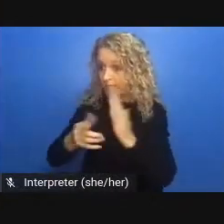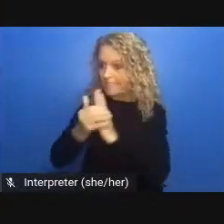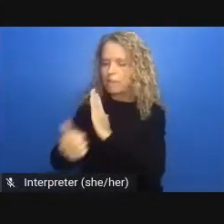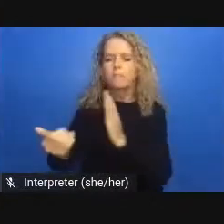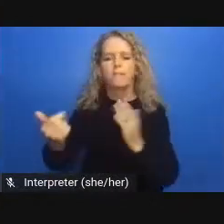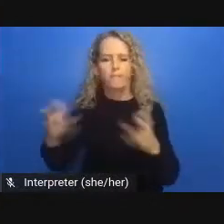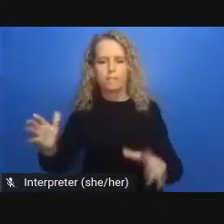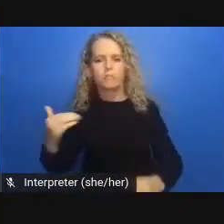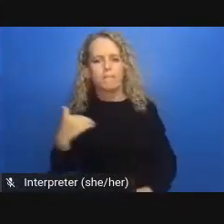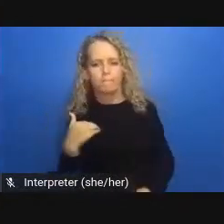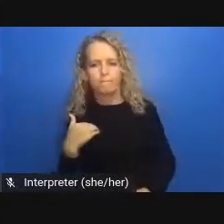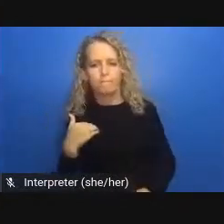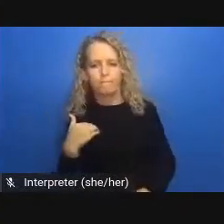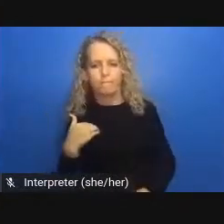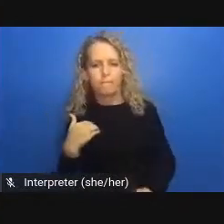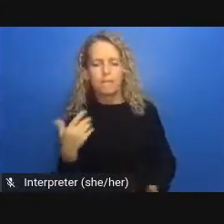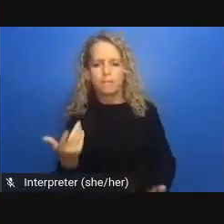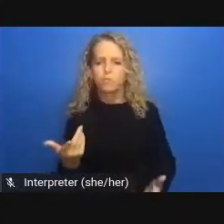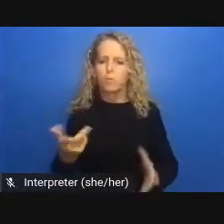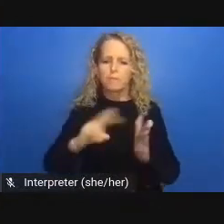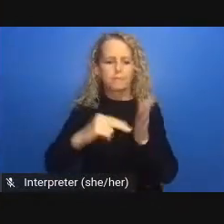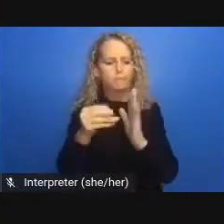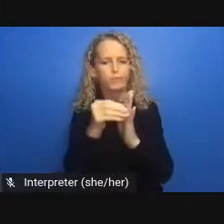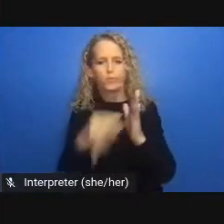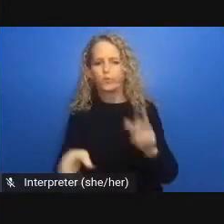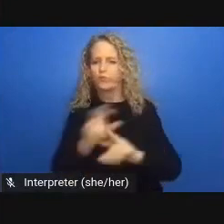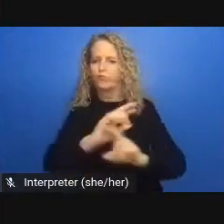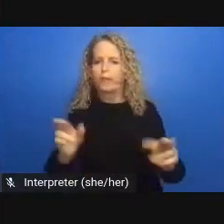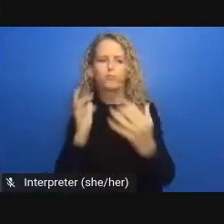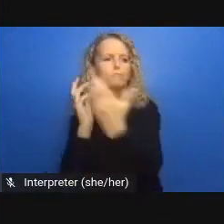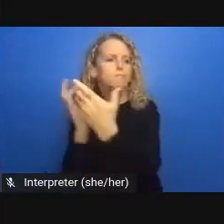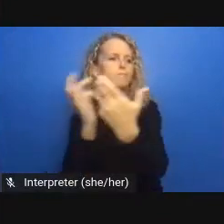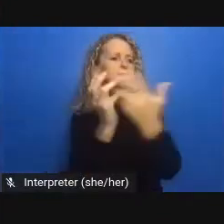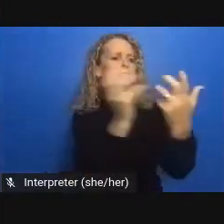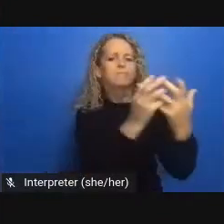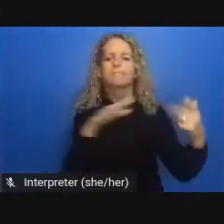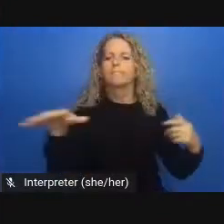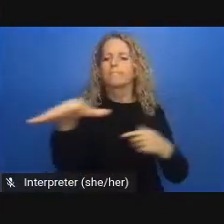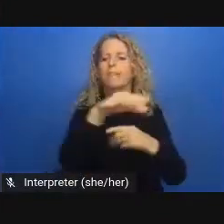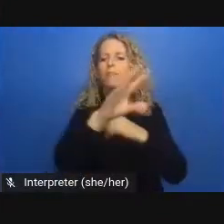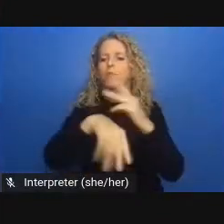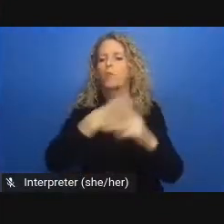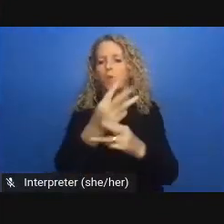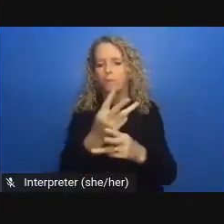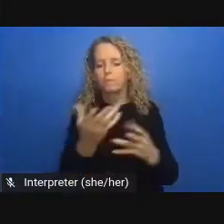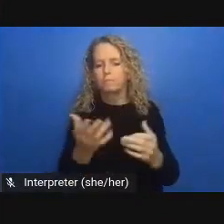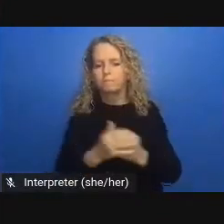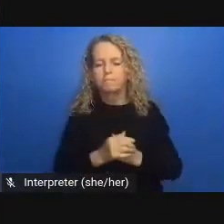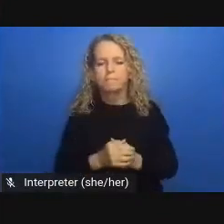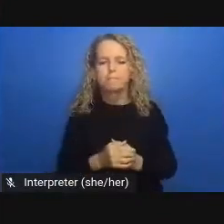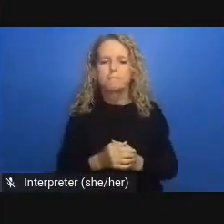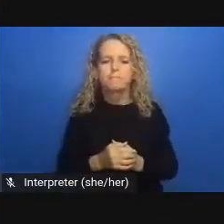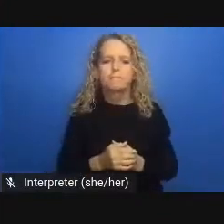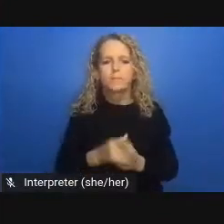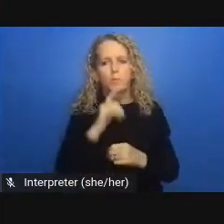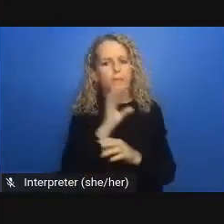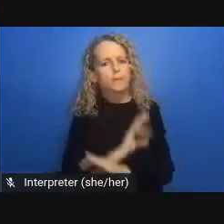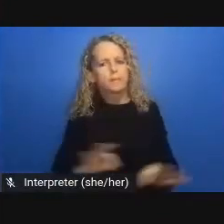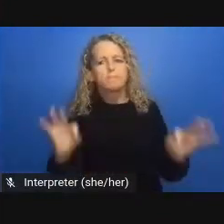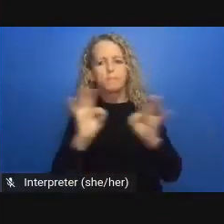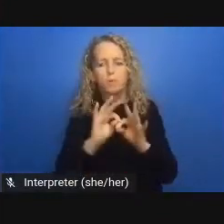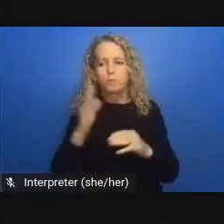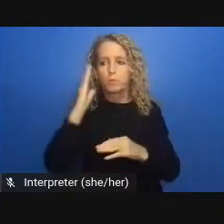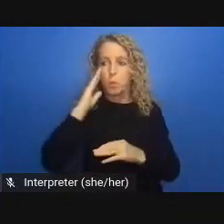that we're sending our students off with into the workforce and then what employers need. So getting that match is really, really